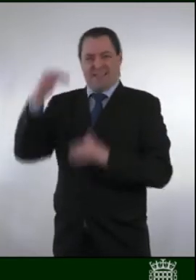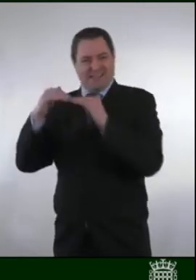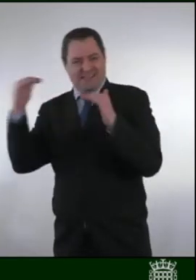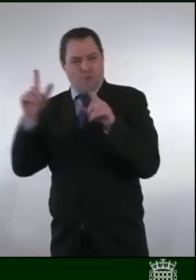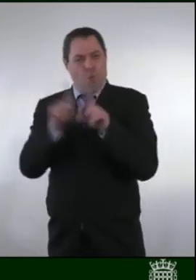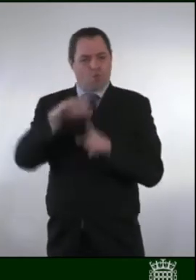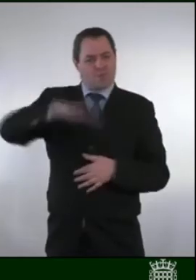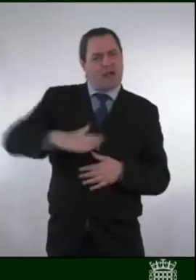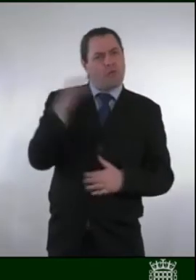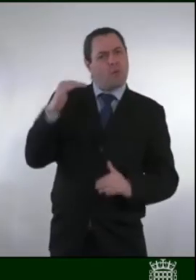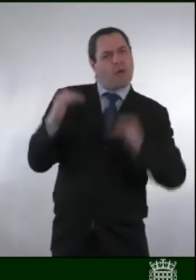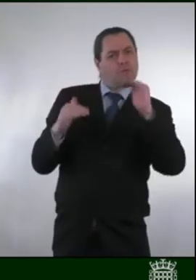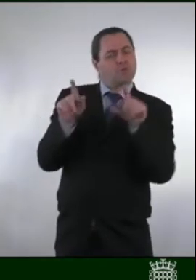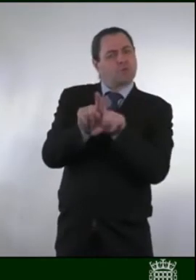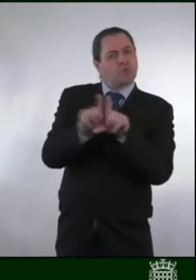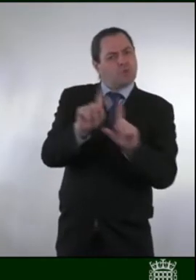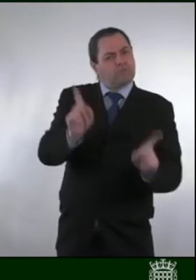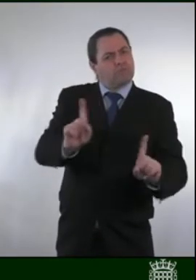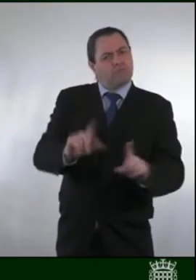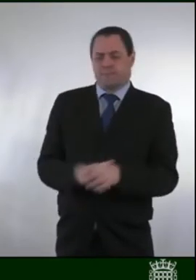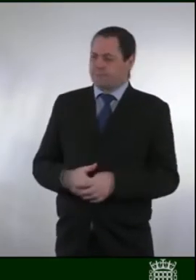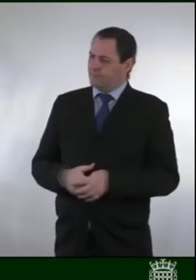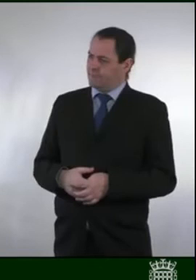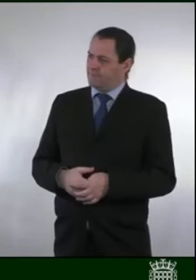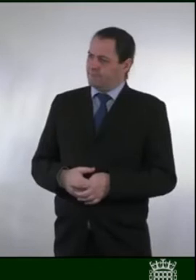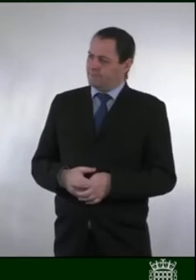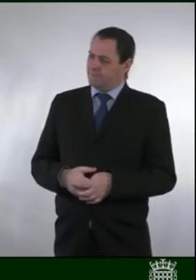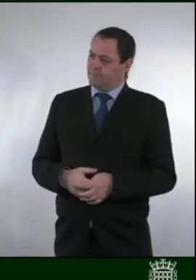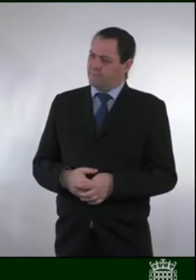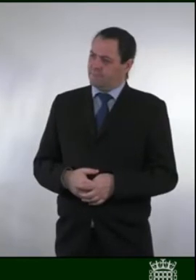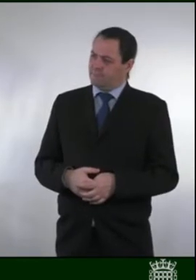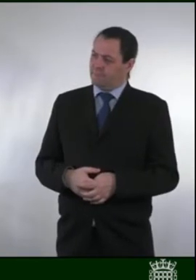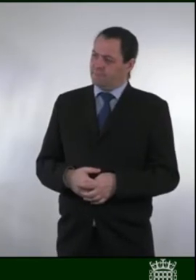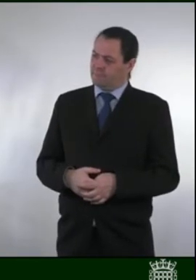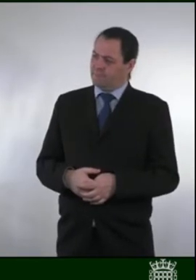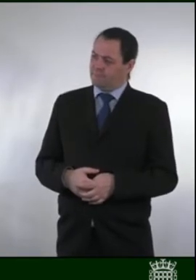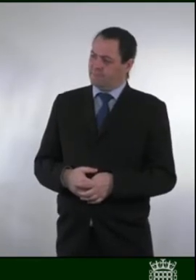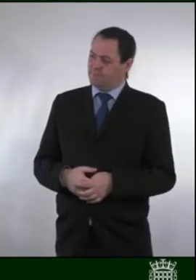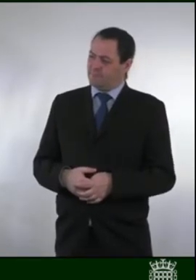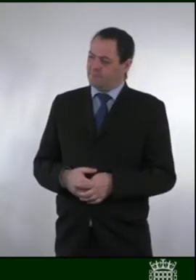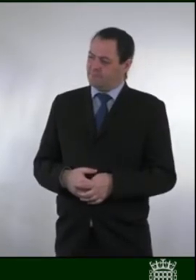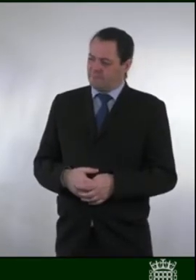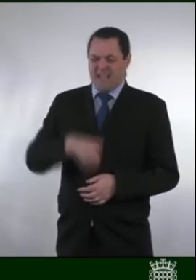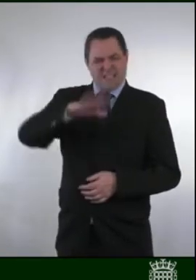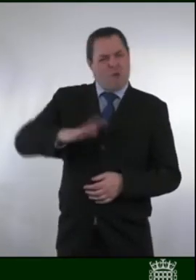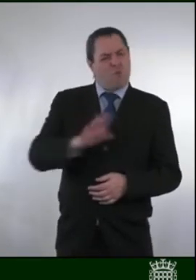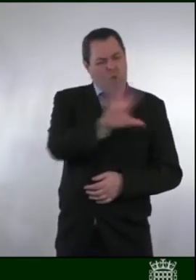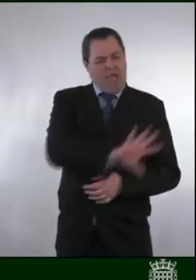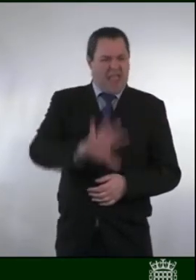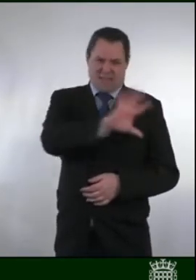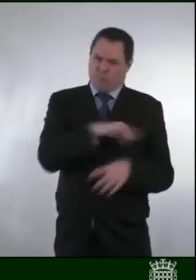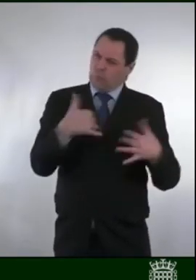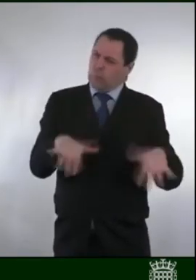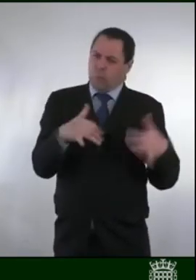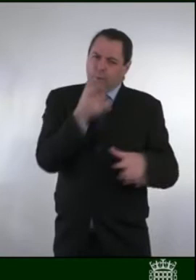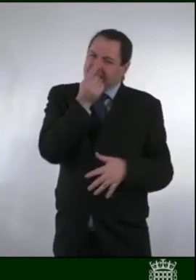the South West? Thank you. Mr. Speaker, the potential of the South West, the Greater South West, is